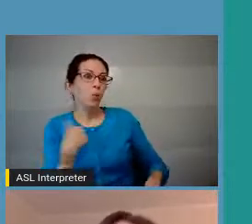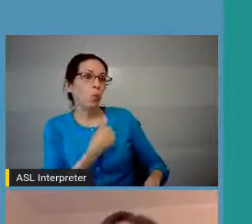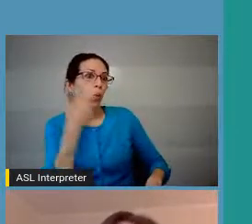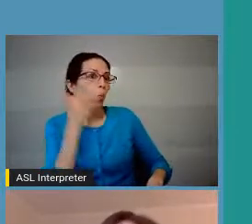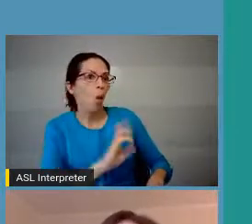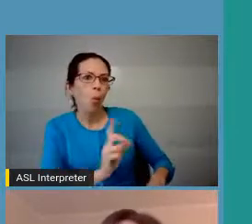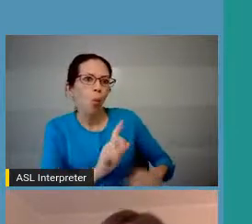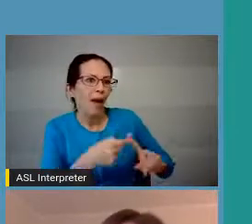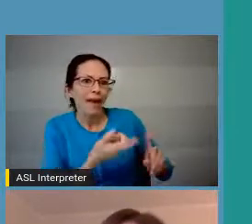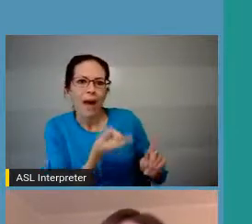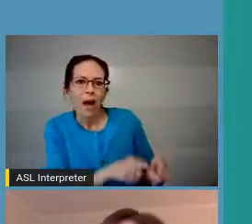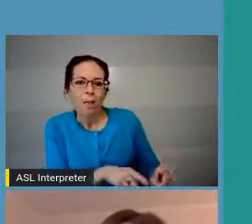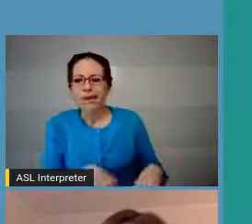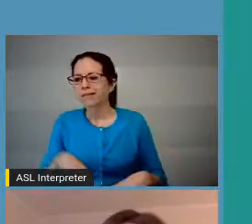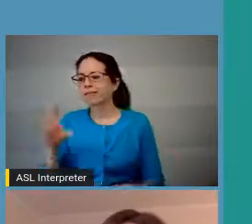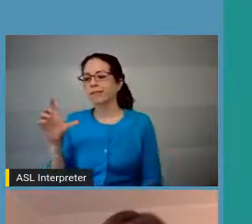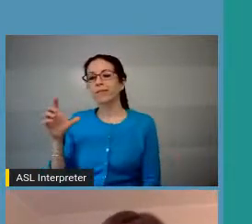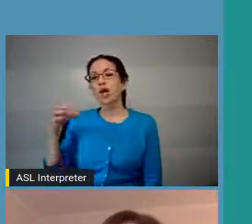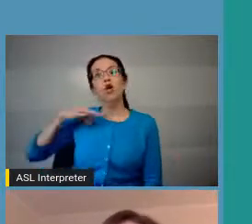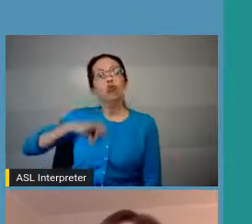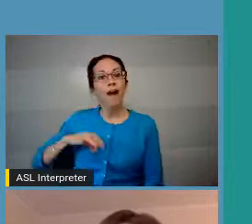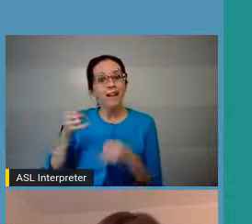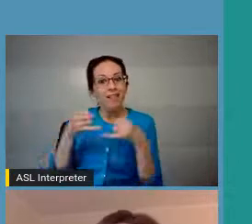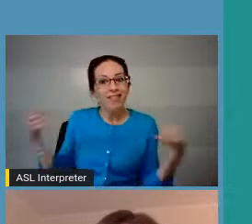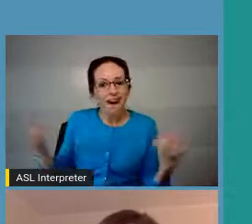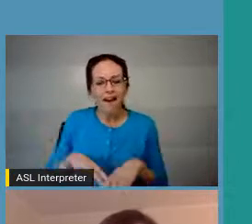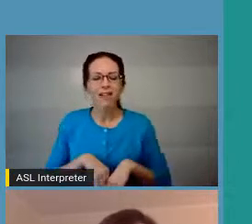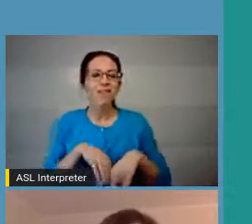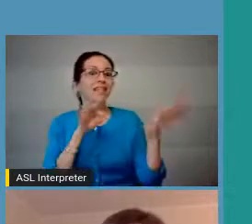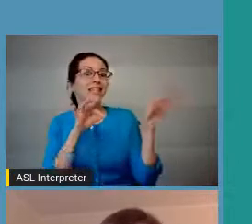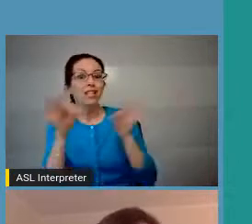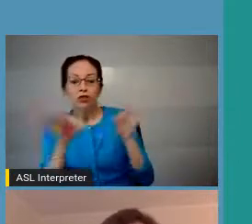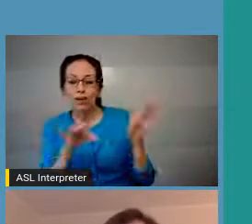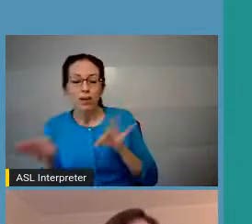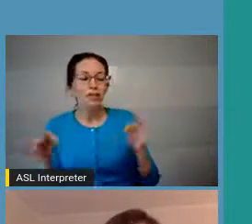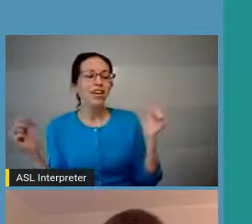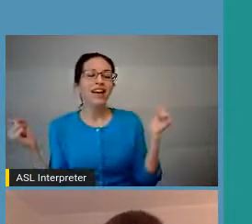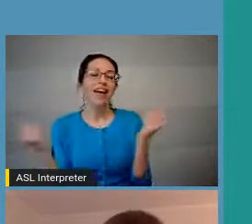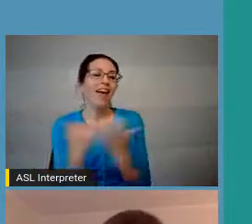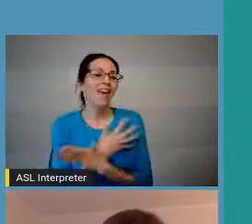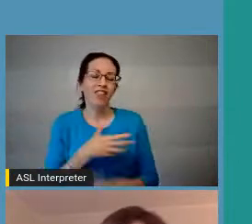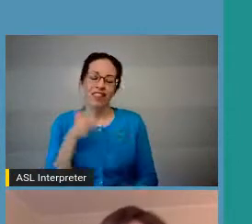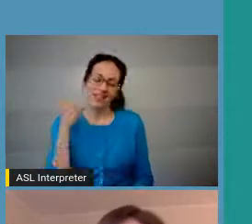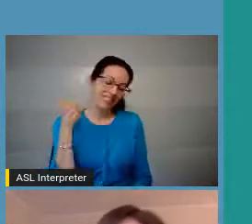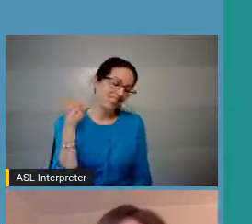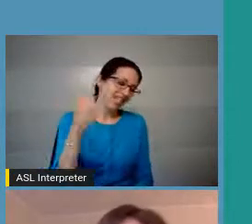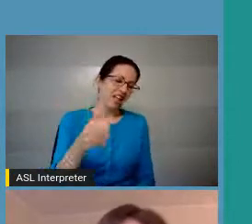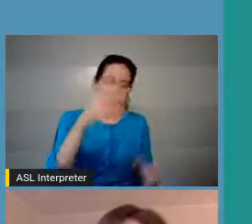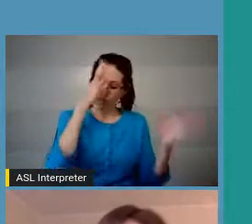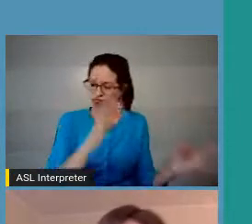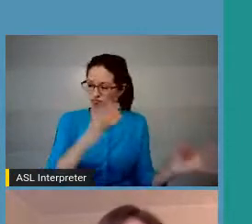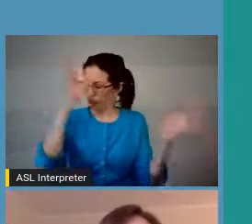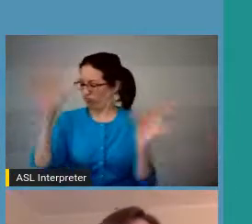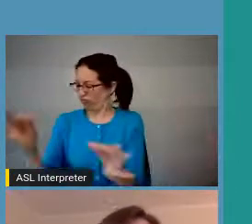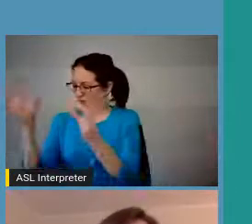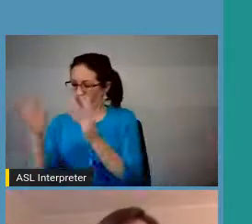lines. This is how I want my description field formatted, headline, left, right, up and down, whatever it is you